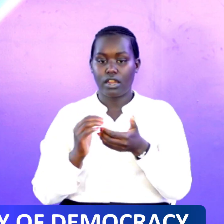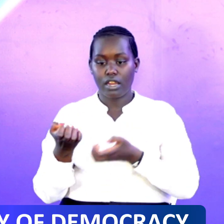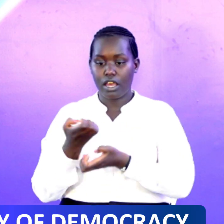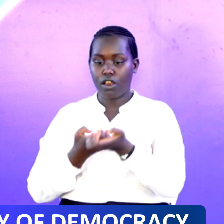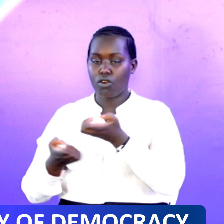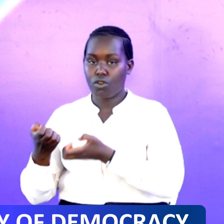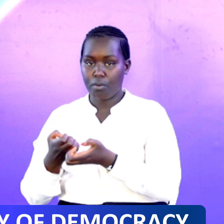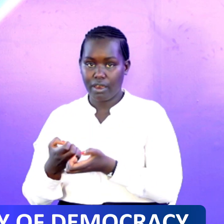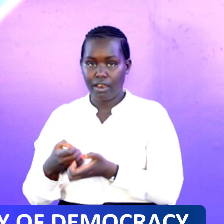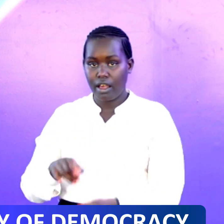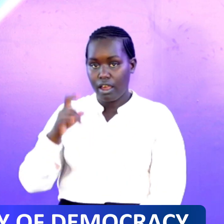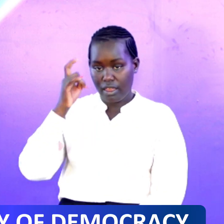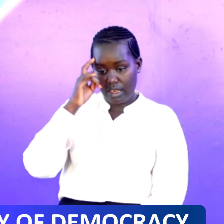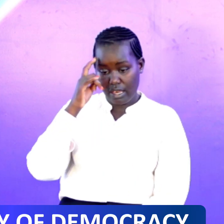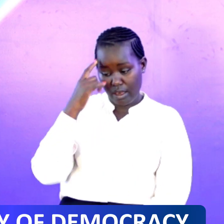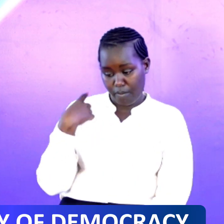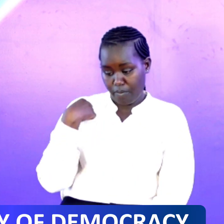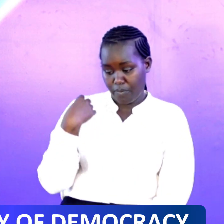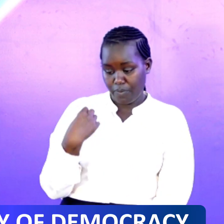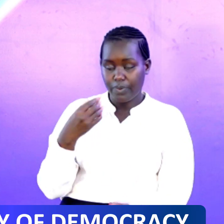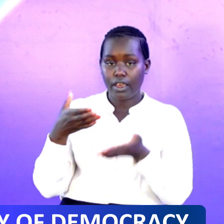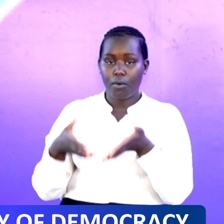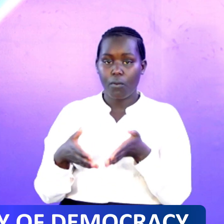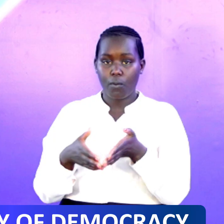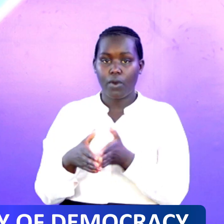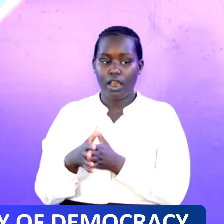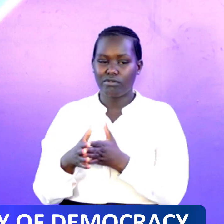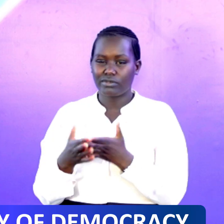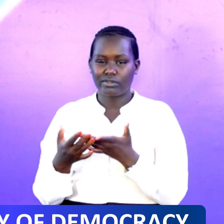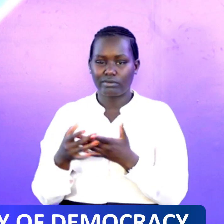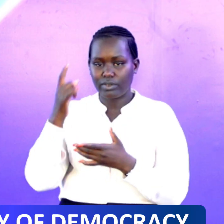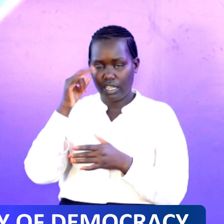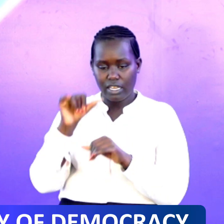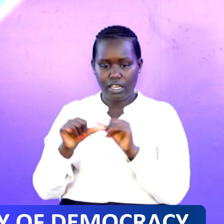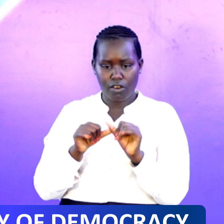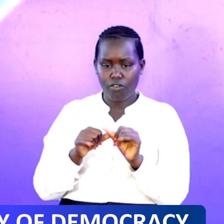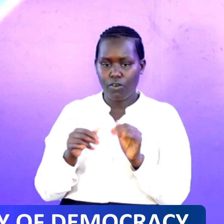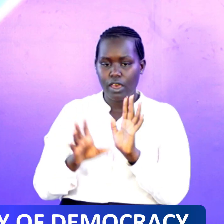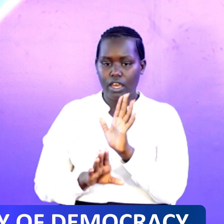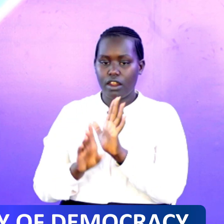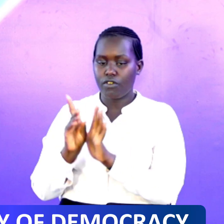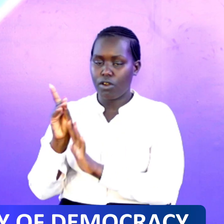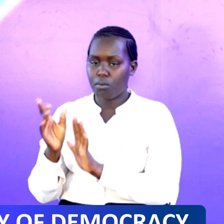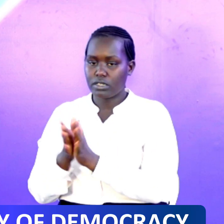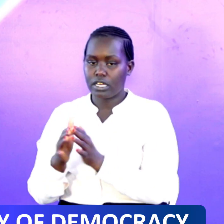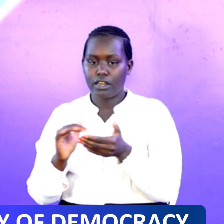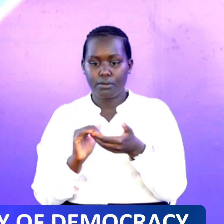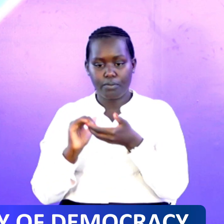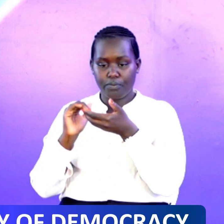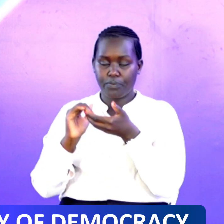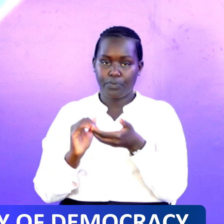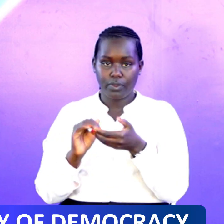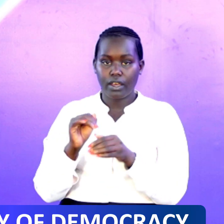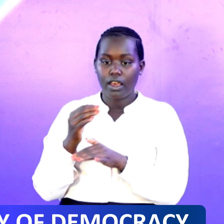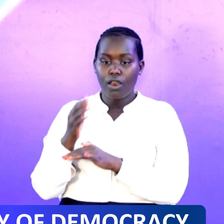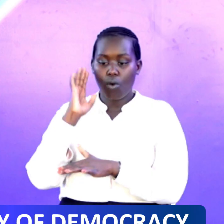Why am I trying to say? Currently, there's an illusion of development and there's an illusion of democracy. The illusion will